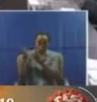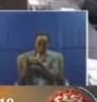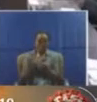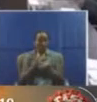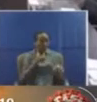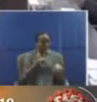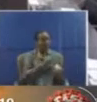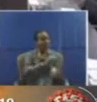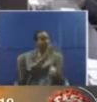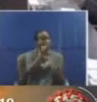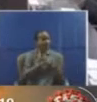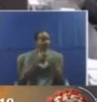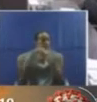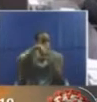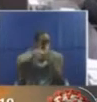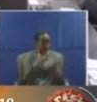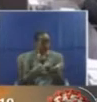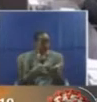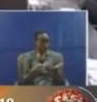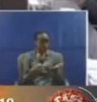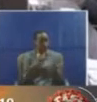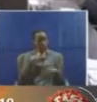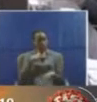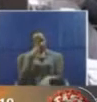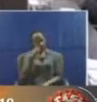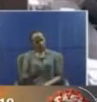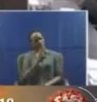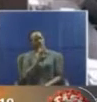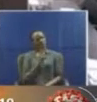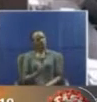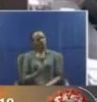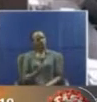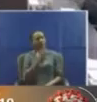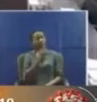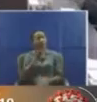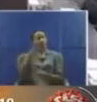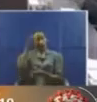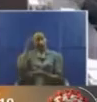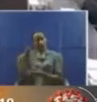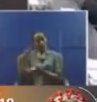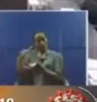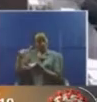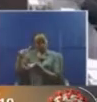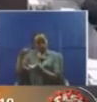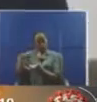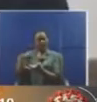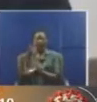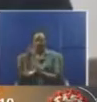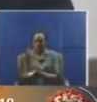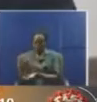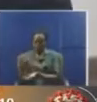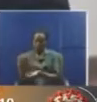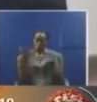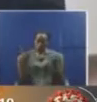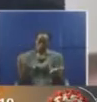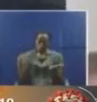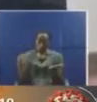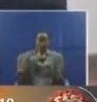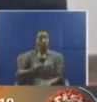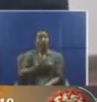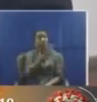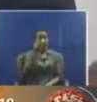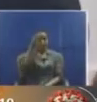question referred to global and domestic, and that could result in lower revenue and greater cause for fiscal support in